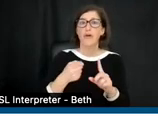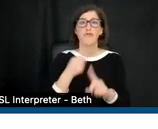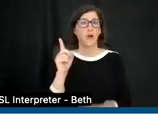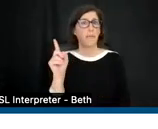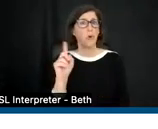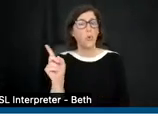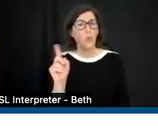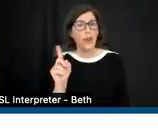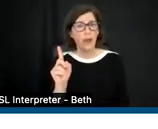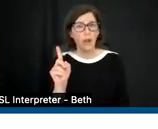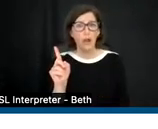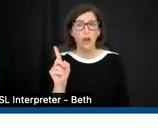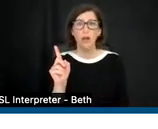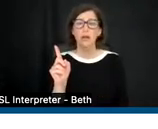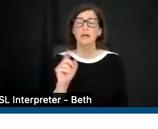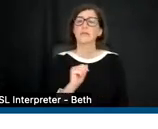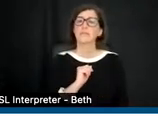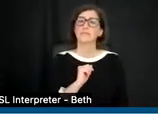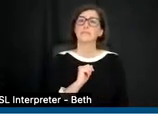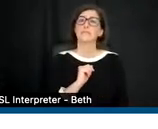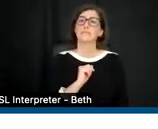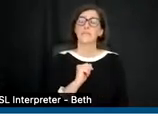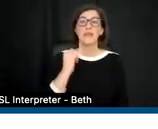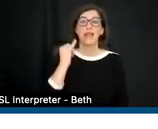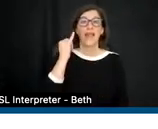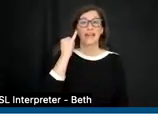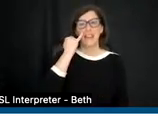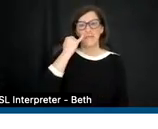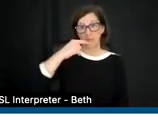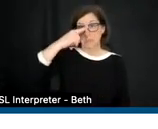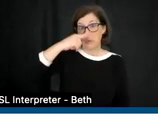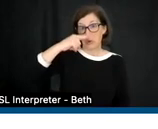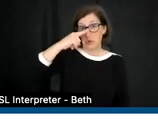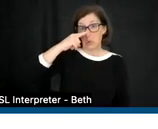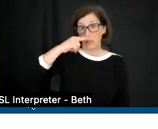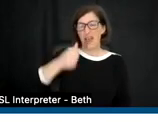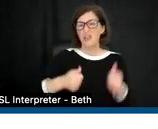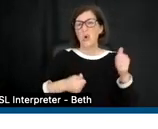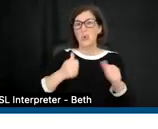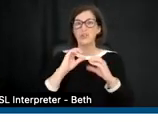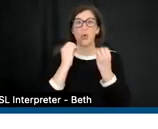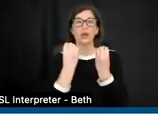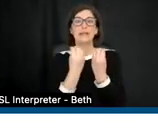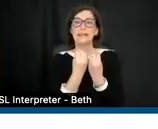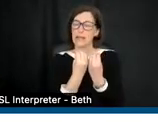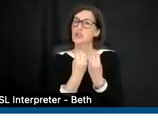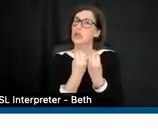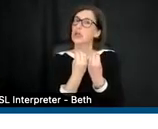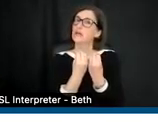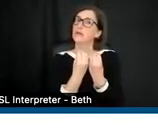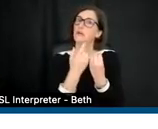are participating from, and if you don't mind, the organization or the Ministry of Health